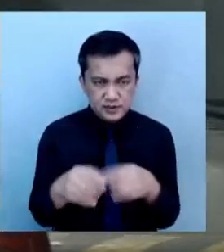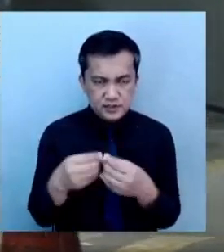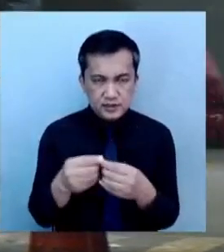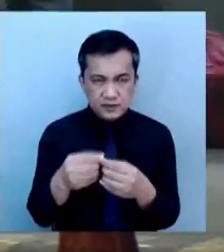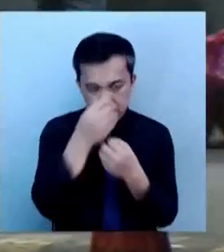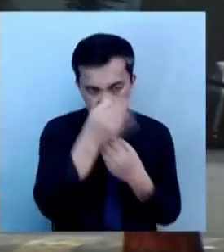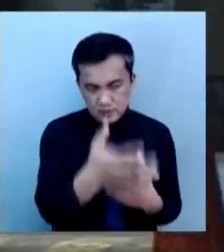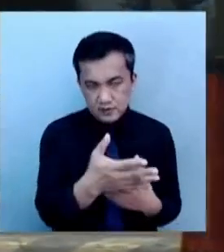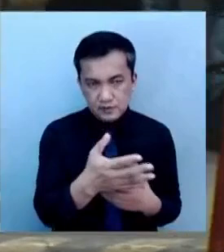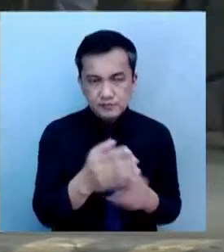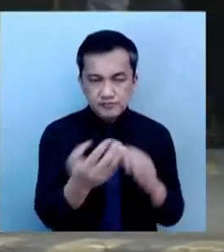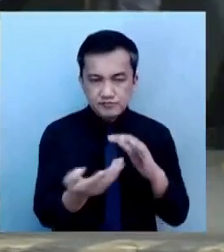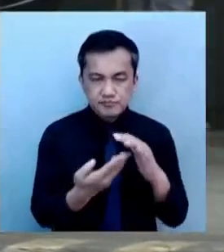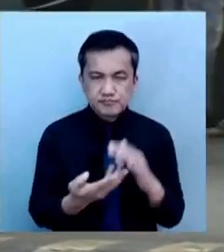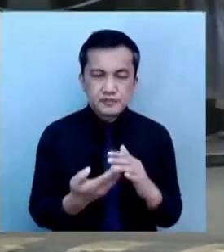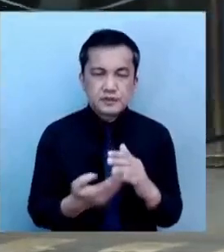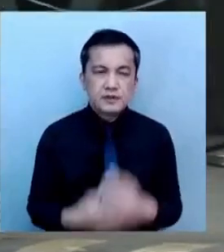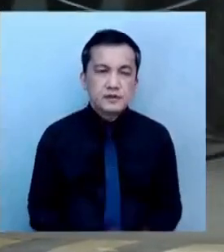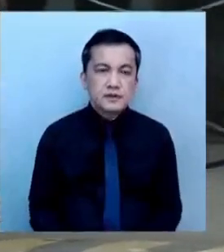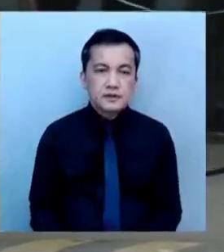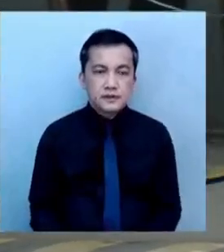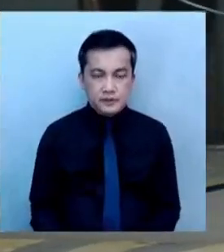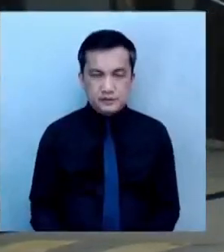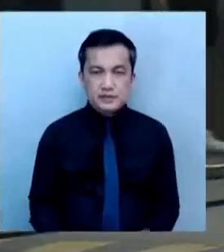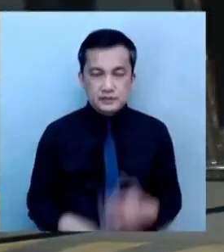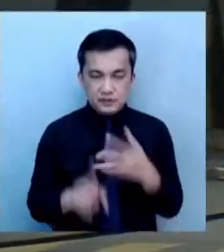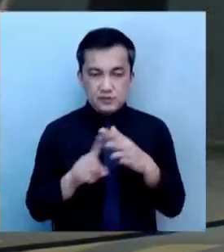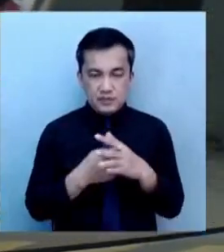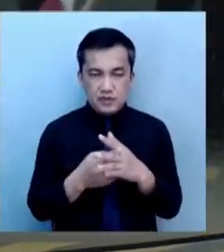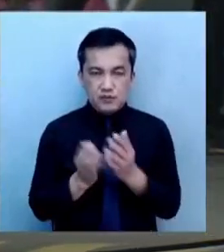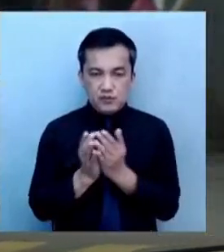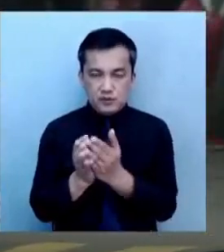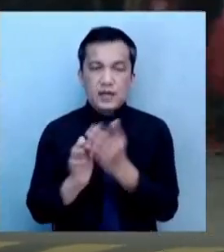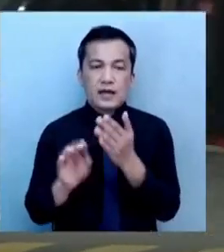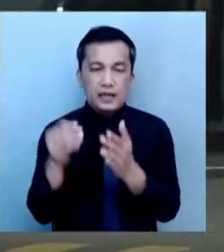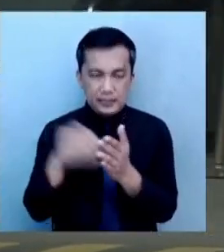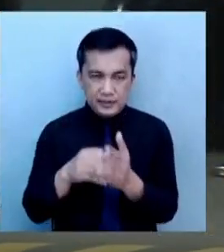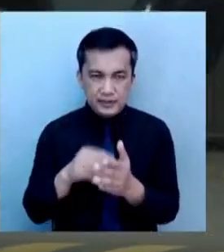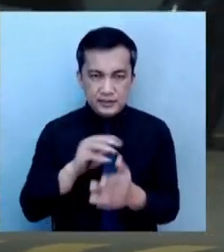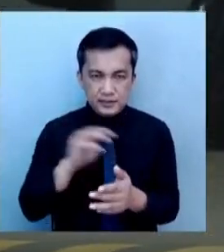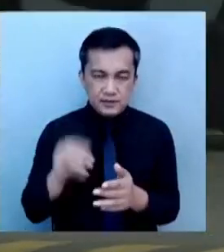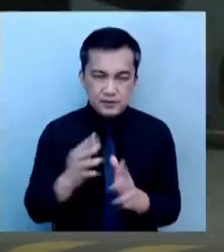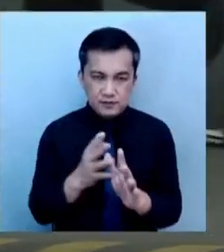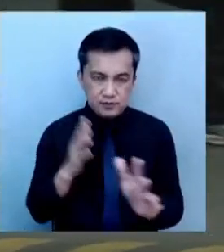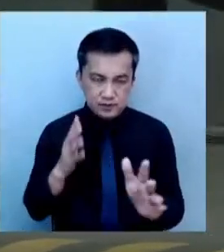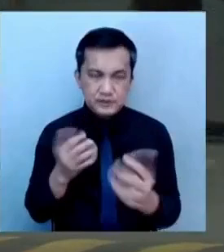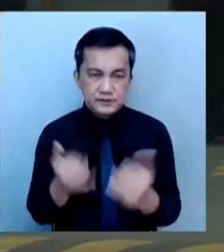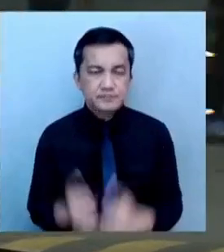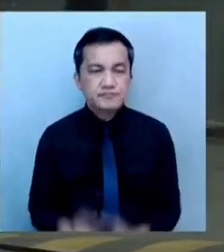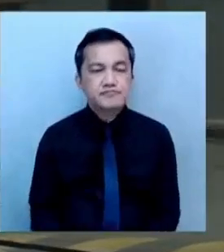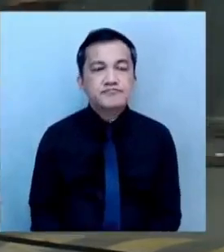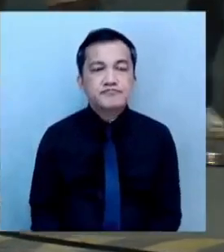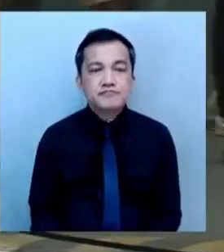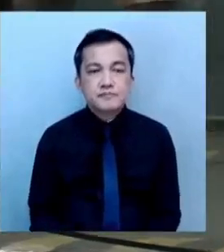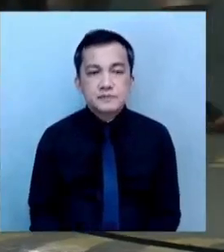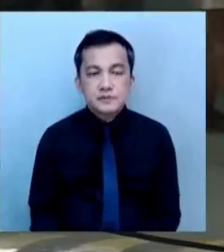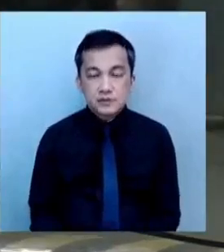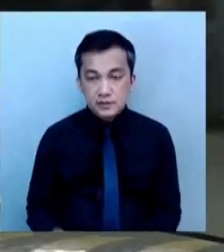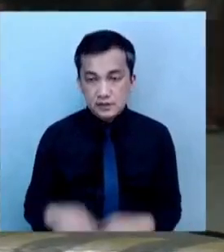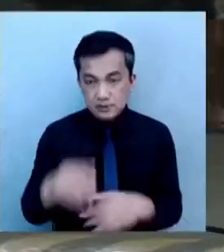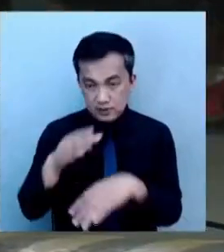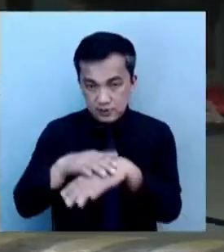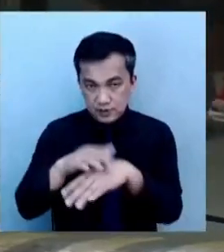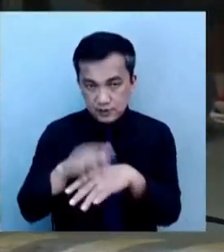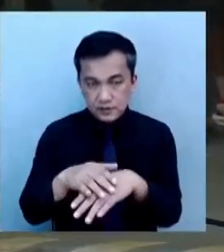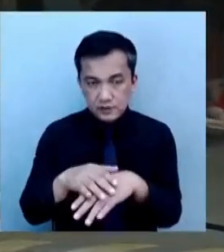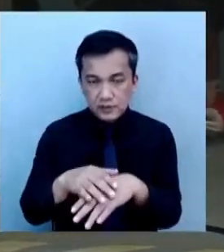customers. Trips have resumed today here at the Manila port, which is also why there are more passengers at the moment. Samonte reminded passengers to travel light and